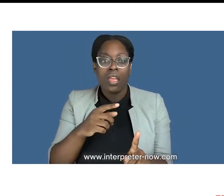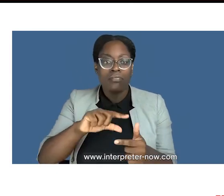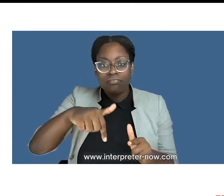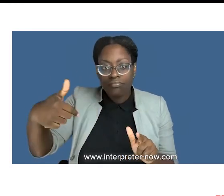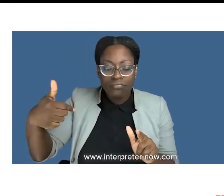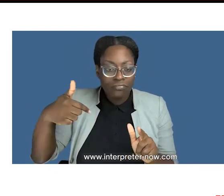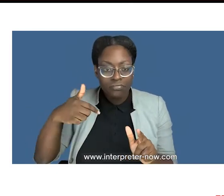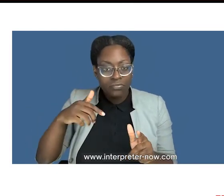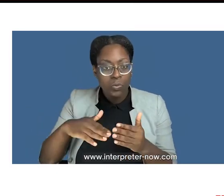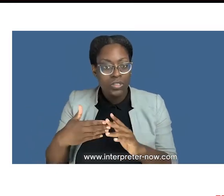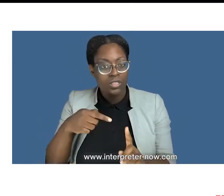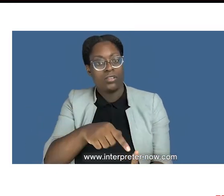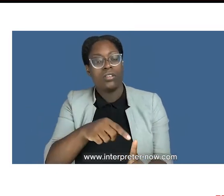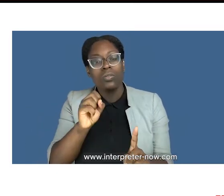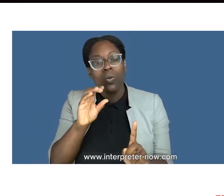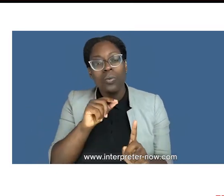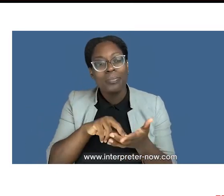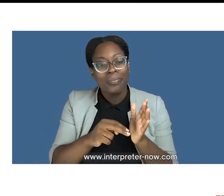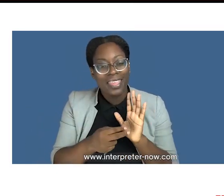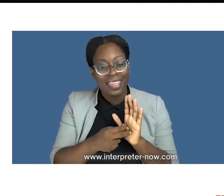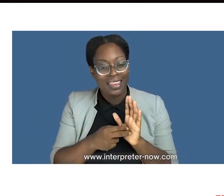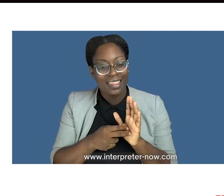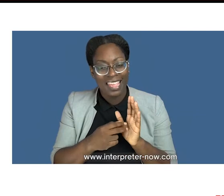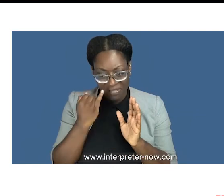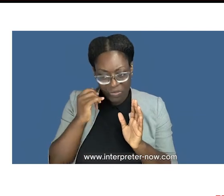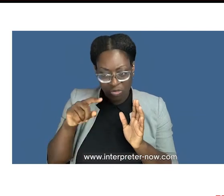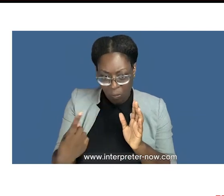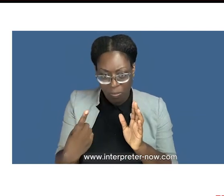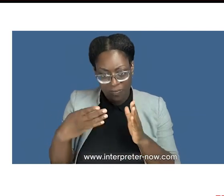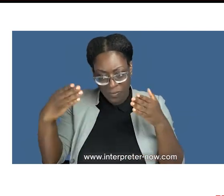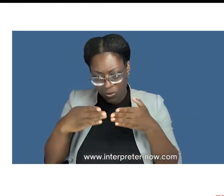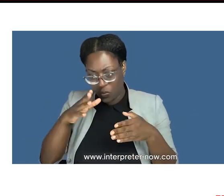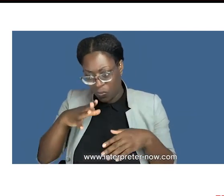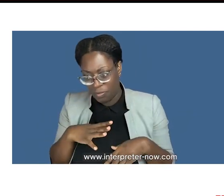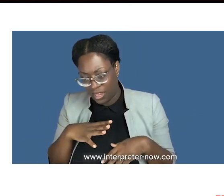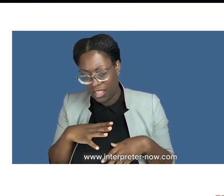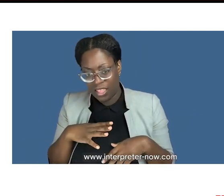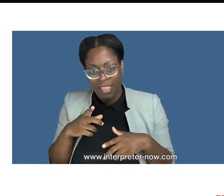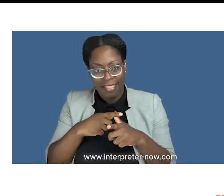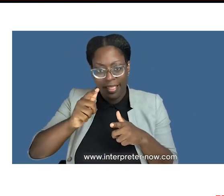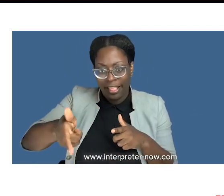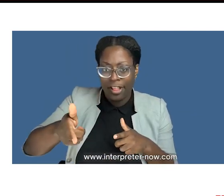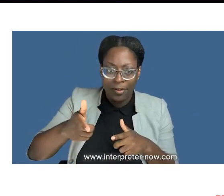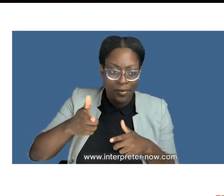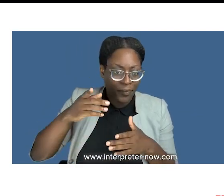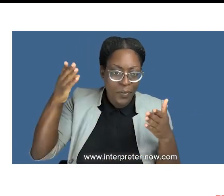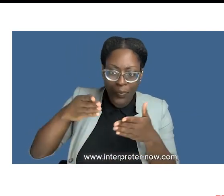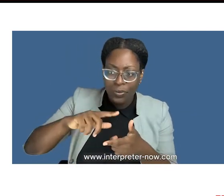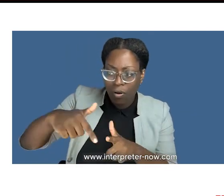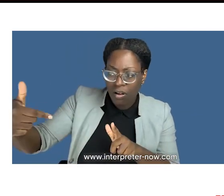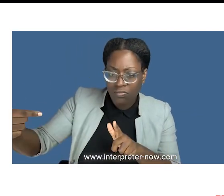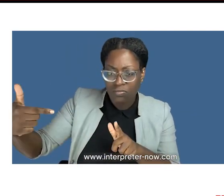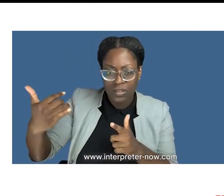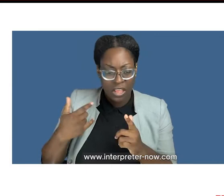And have a disability and be from the LGBTQIA+ community. So really work on representation across board all at once.